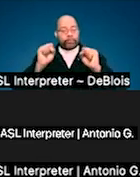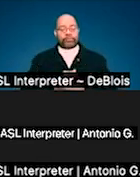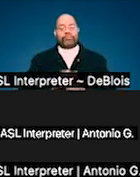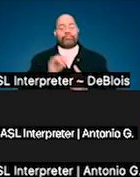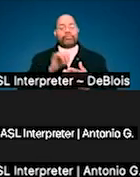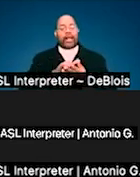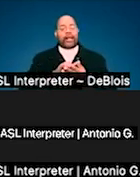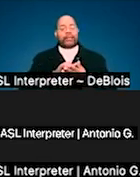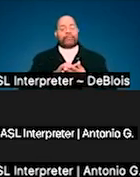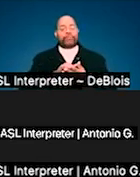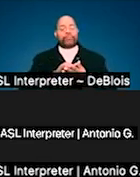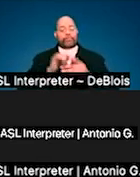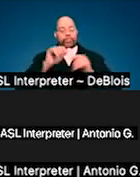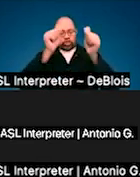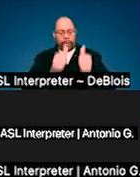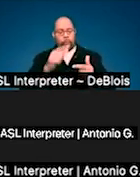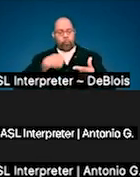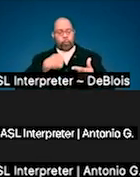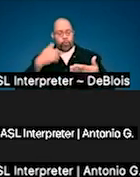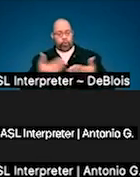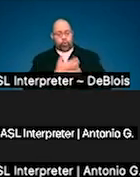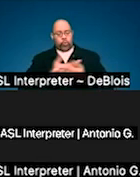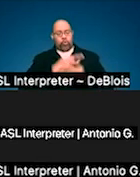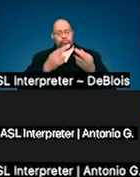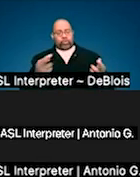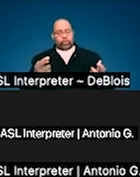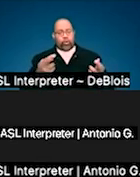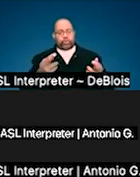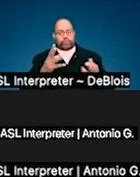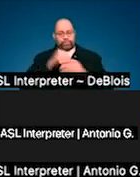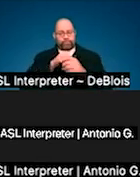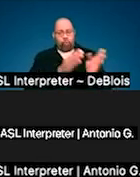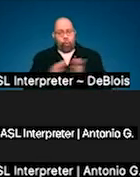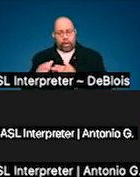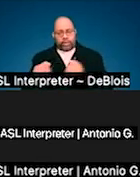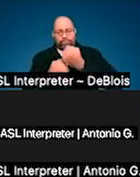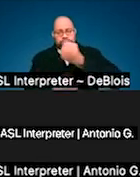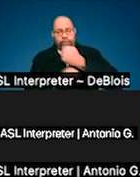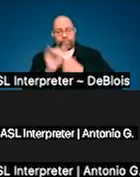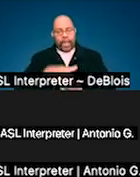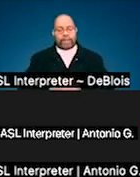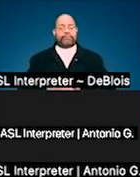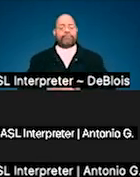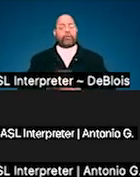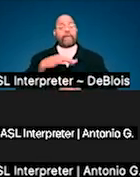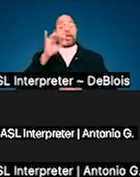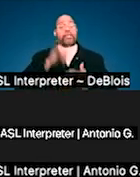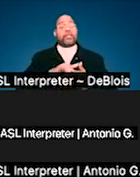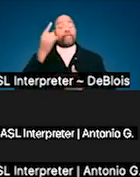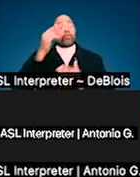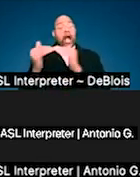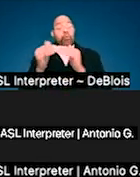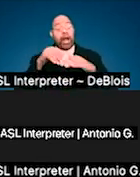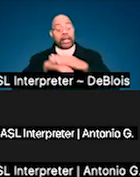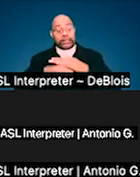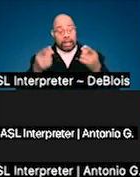is the framework around which the new resource is organized. So for what we found was for equitable access